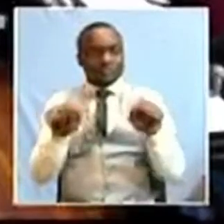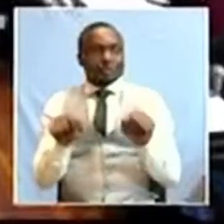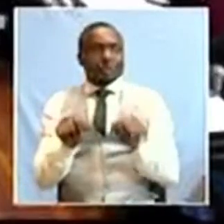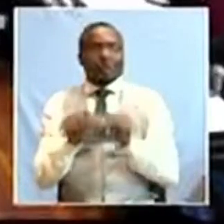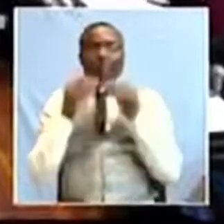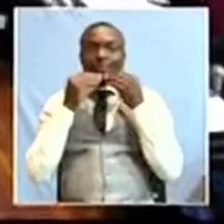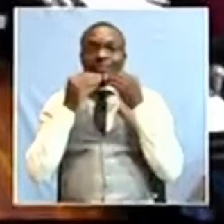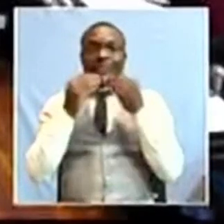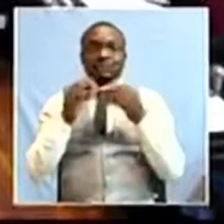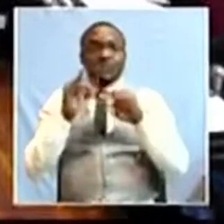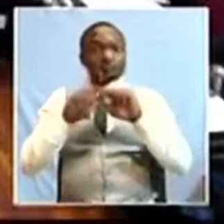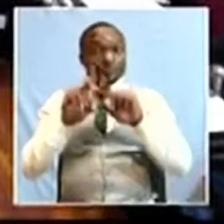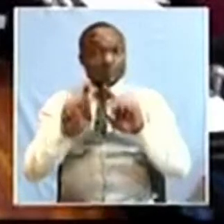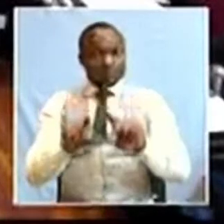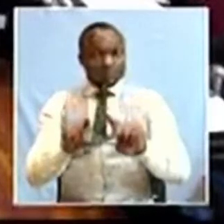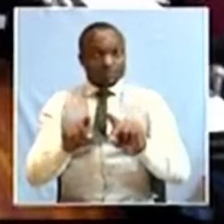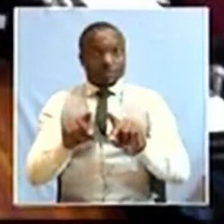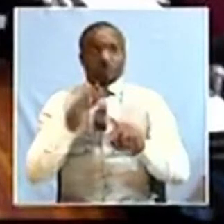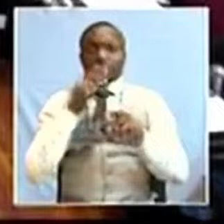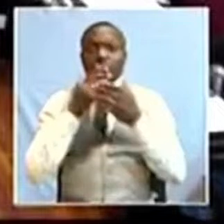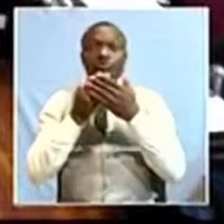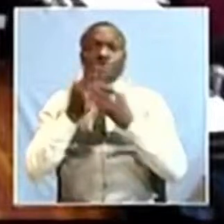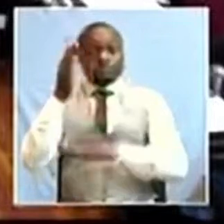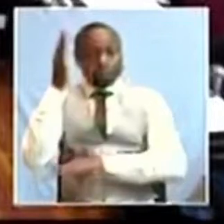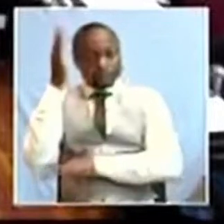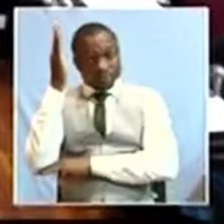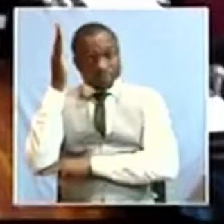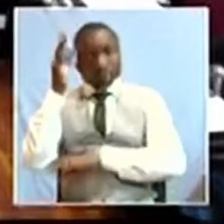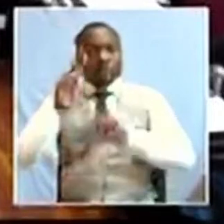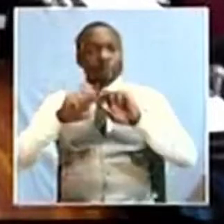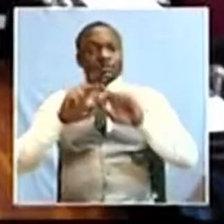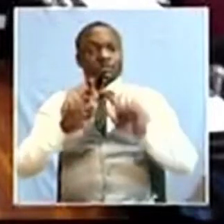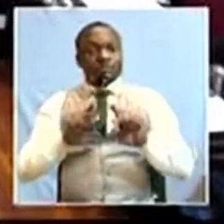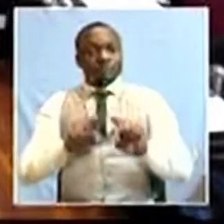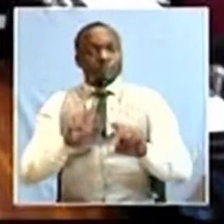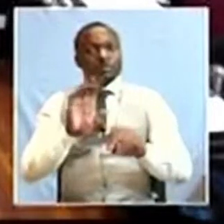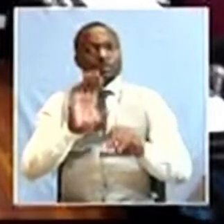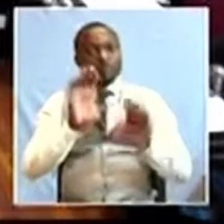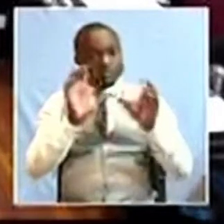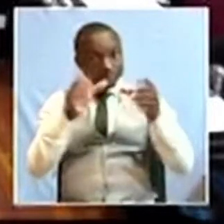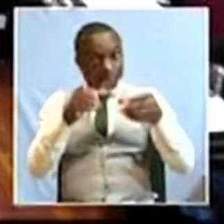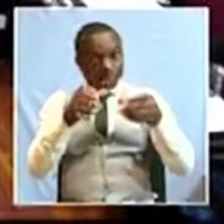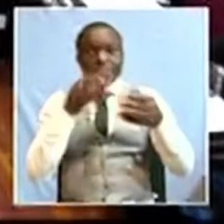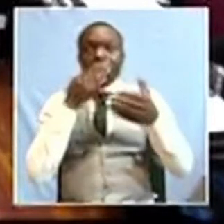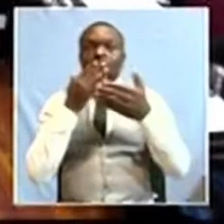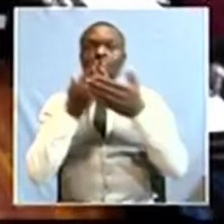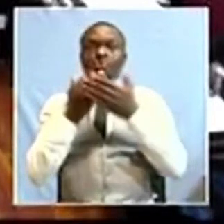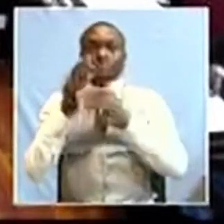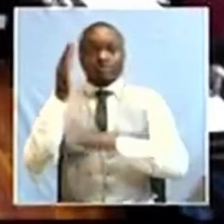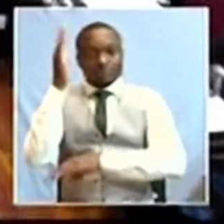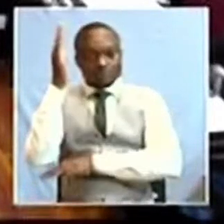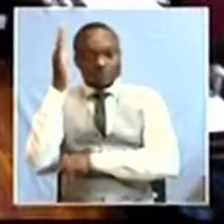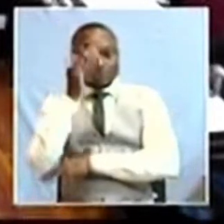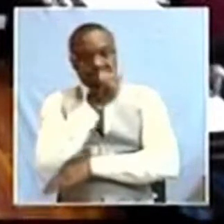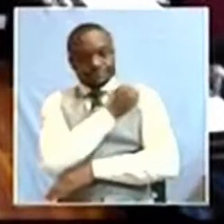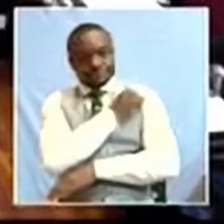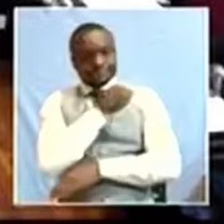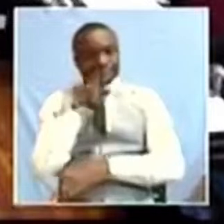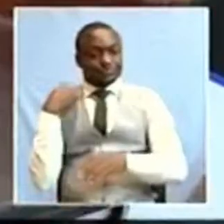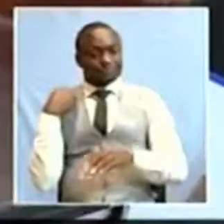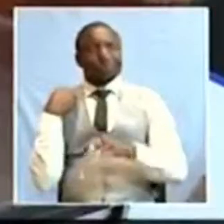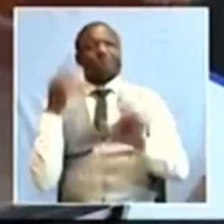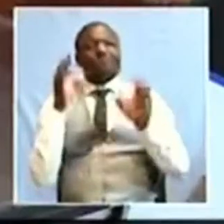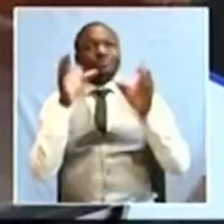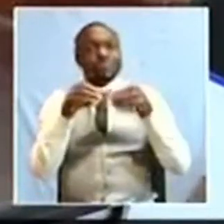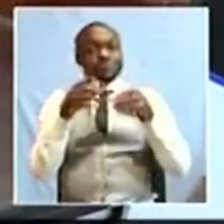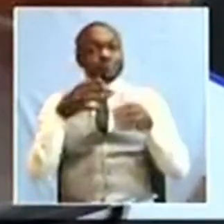Thank you very much, Chair. Good afternoon, Chair, and your committee. Good afternoon, MONZE Town Council. My